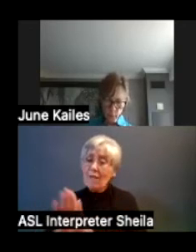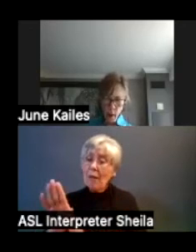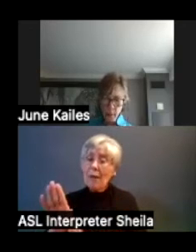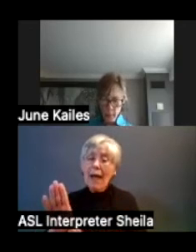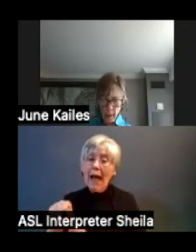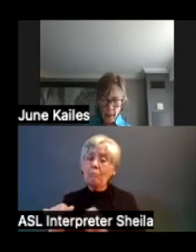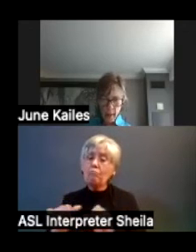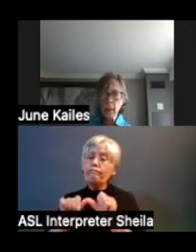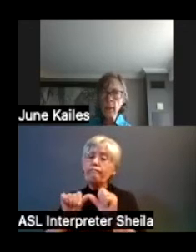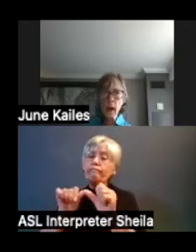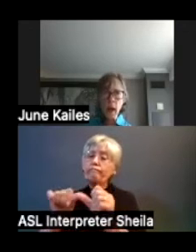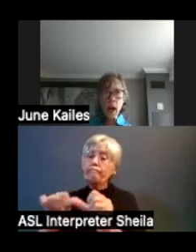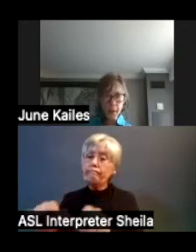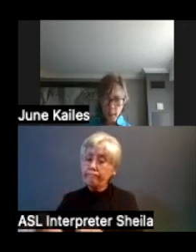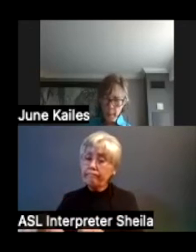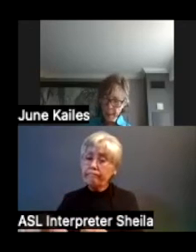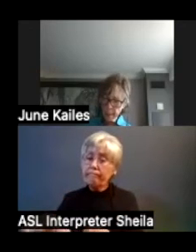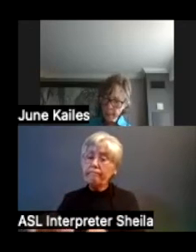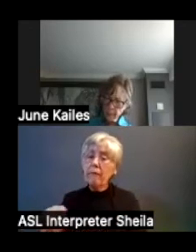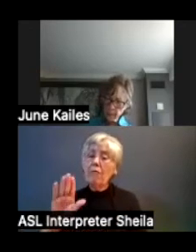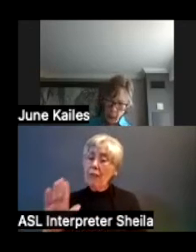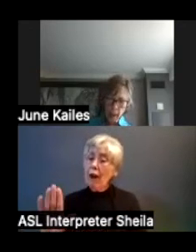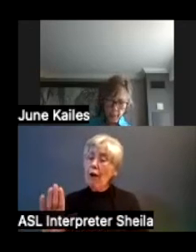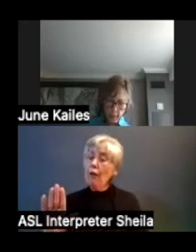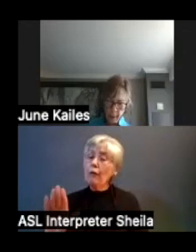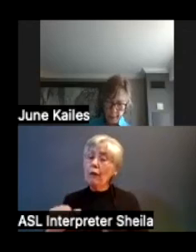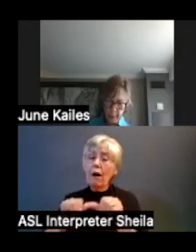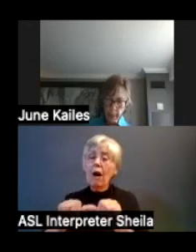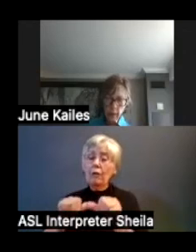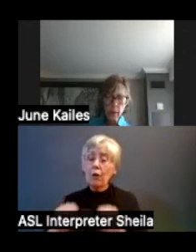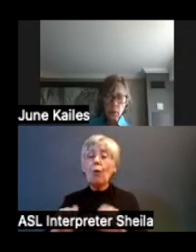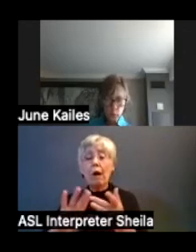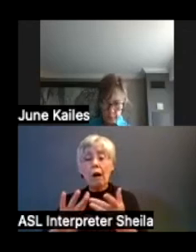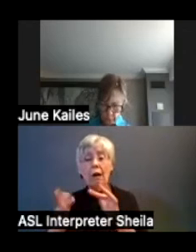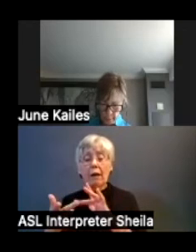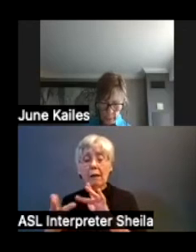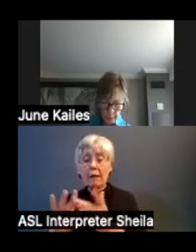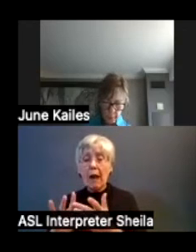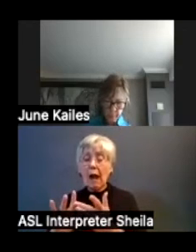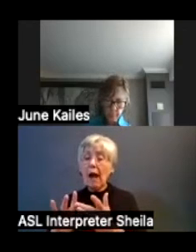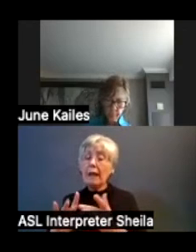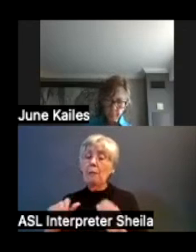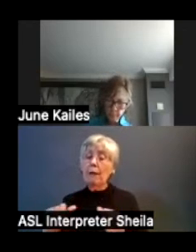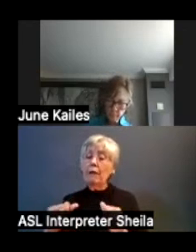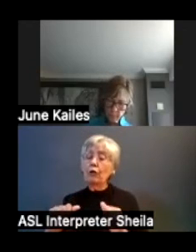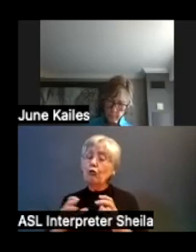the long run ongoing online resilience?